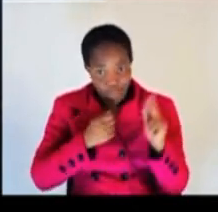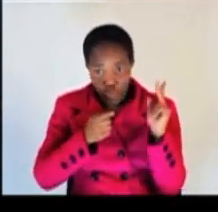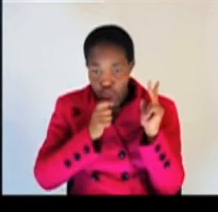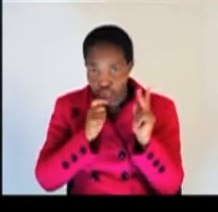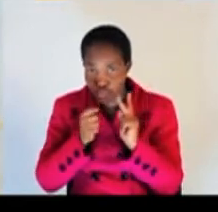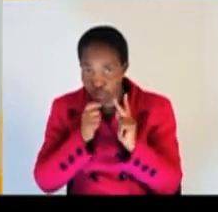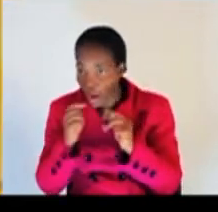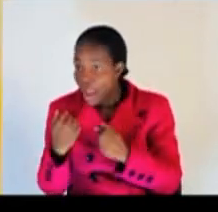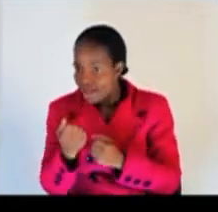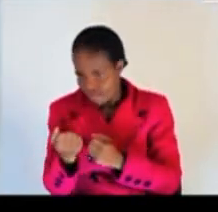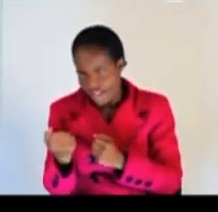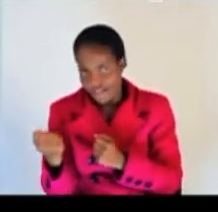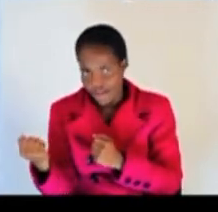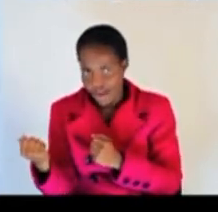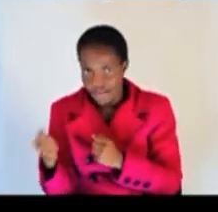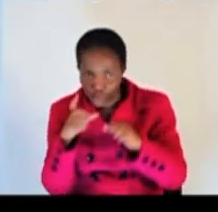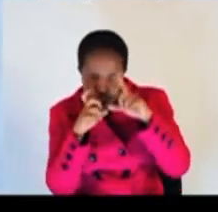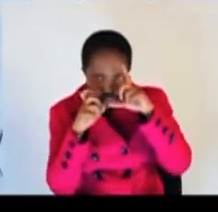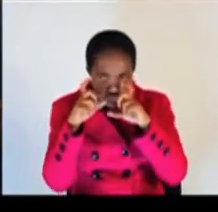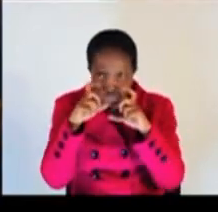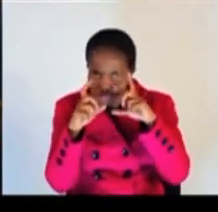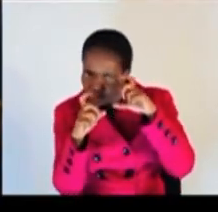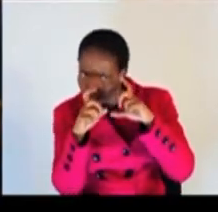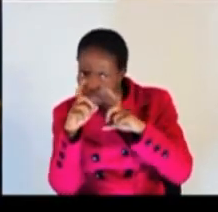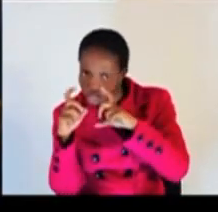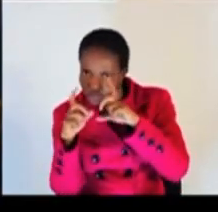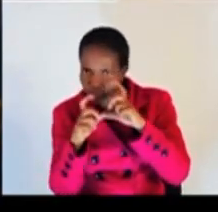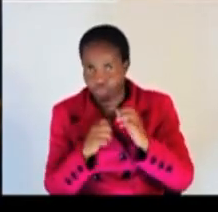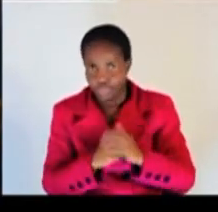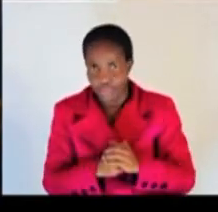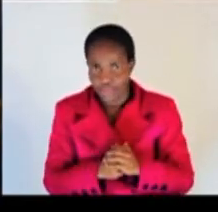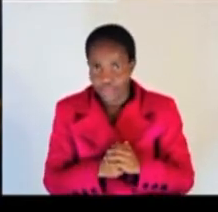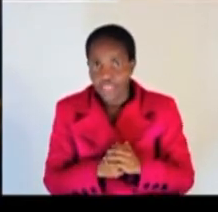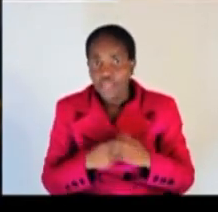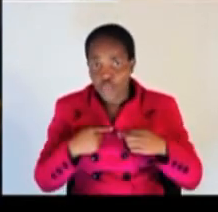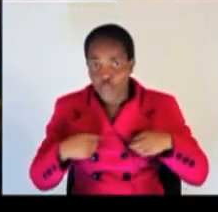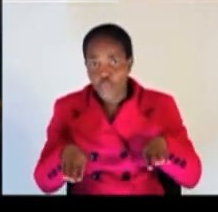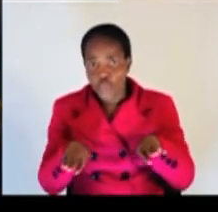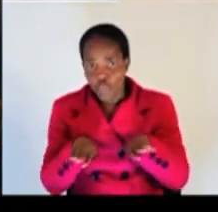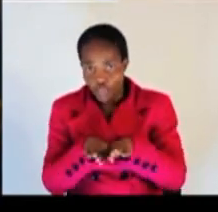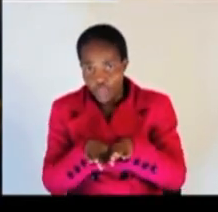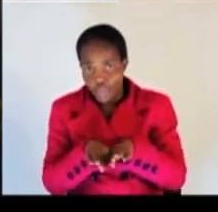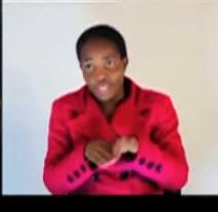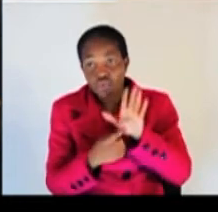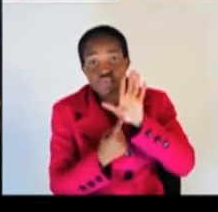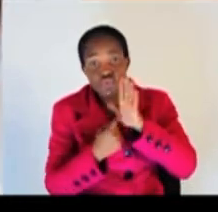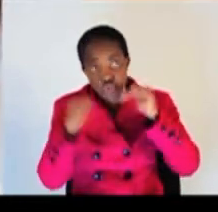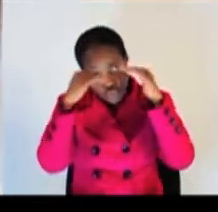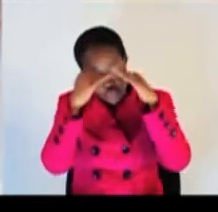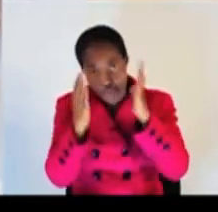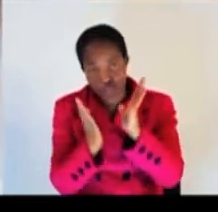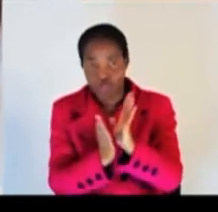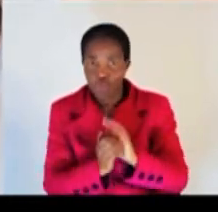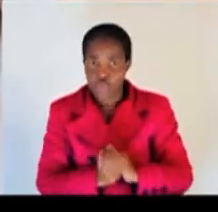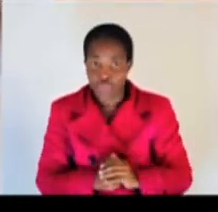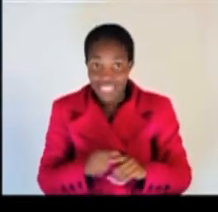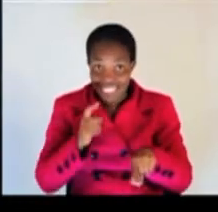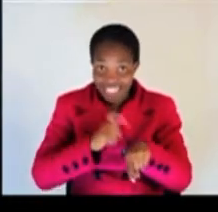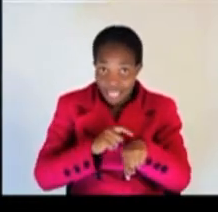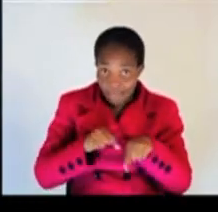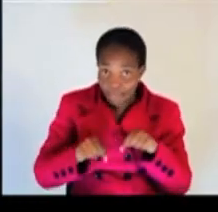will be there to take pictures and will leak it to the world press. So this